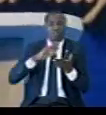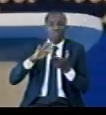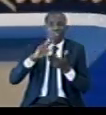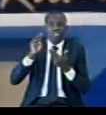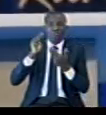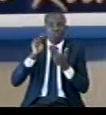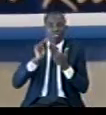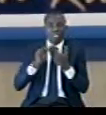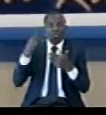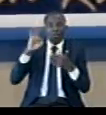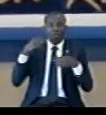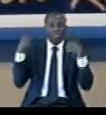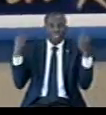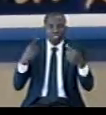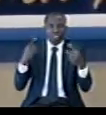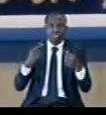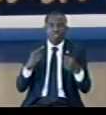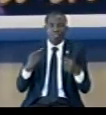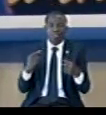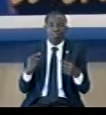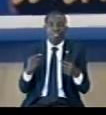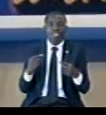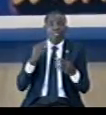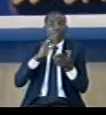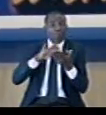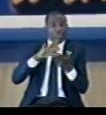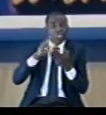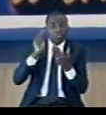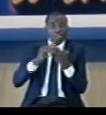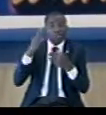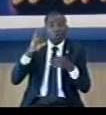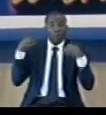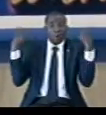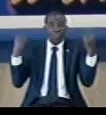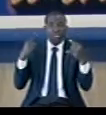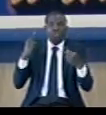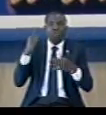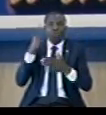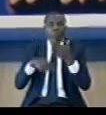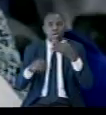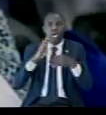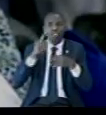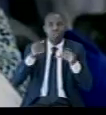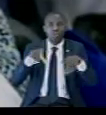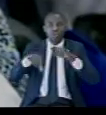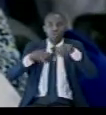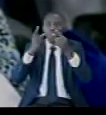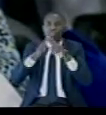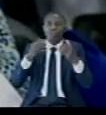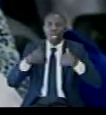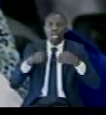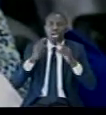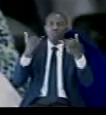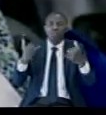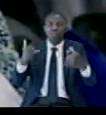Forgiveness of sin. Forgiveness of sins. What are you going to have tonight?